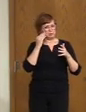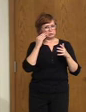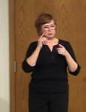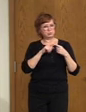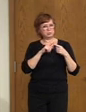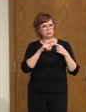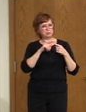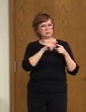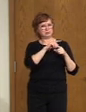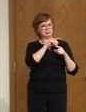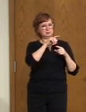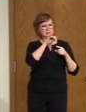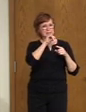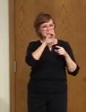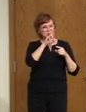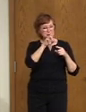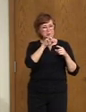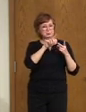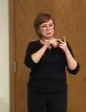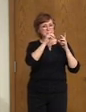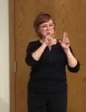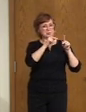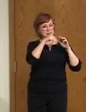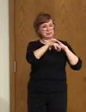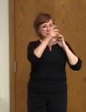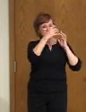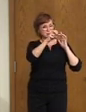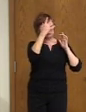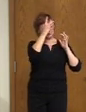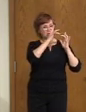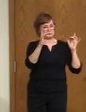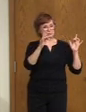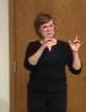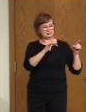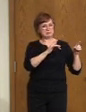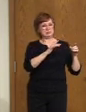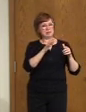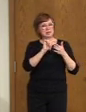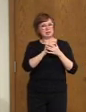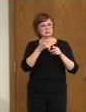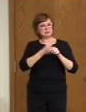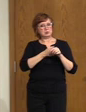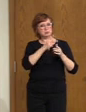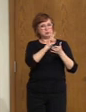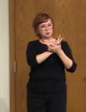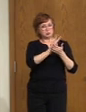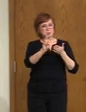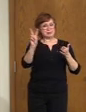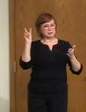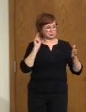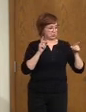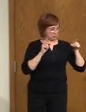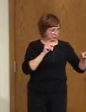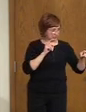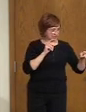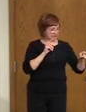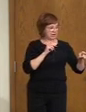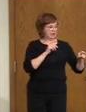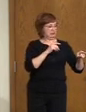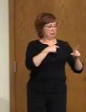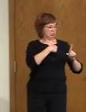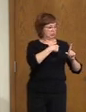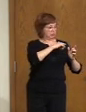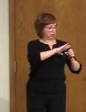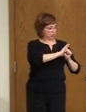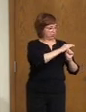to 3 weeks behind cases, they are still trending up. So I think there's some hope for optimism that we may be